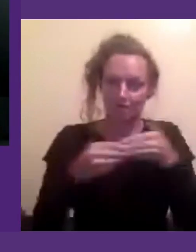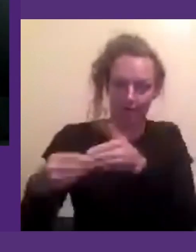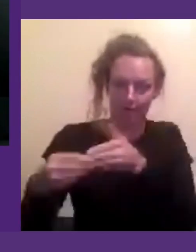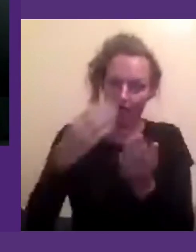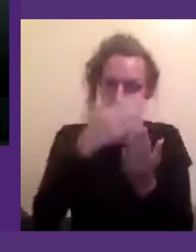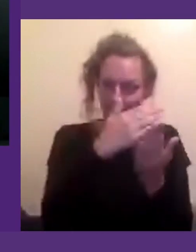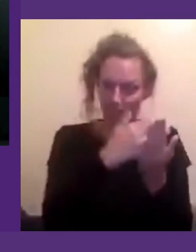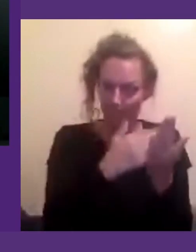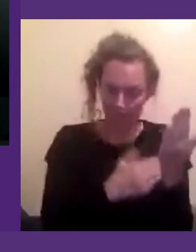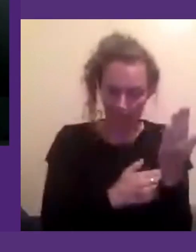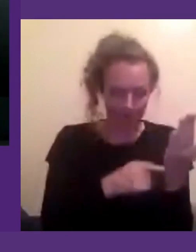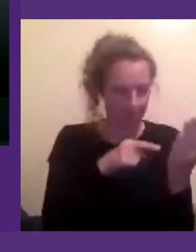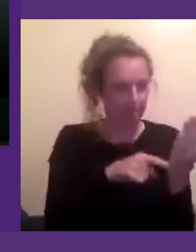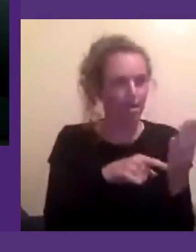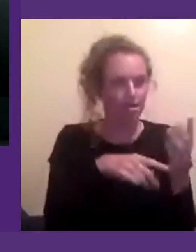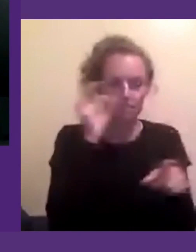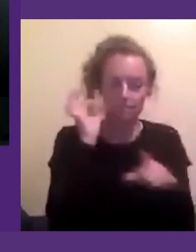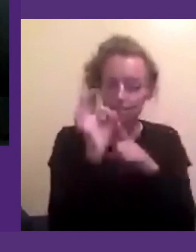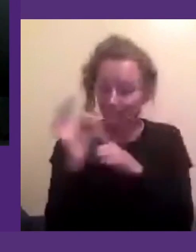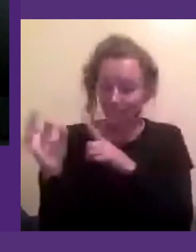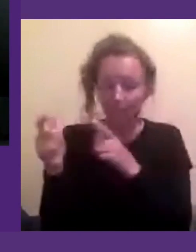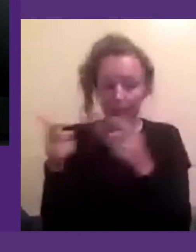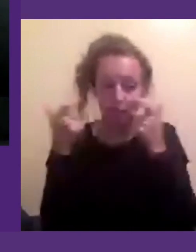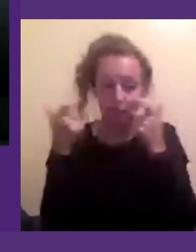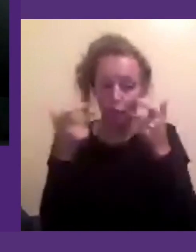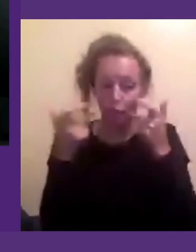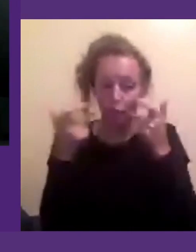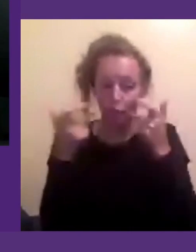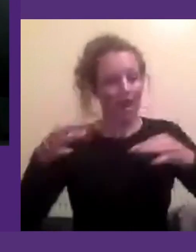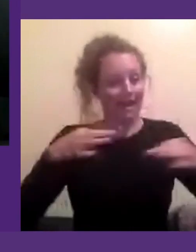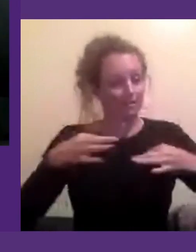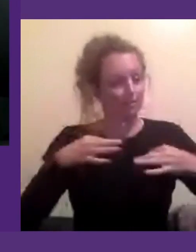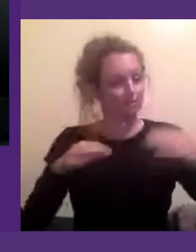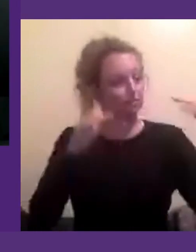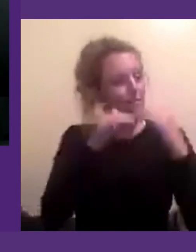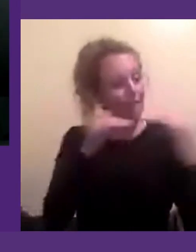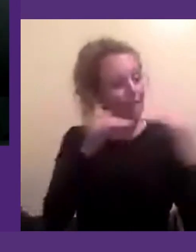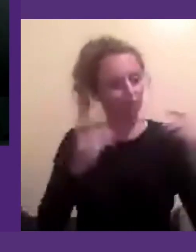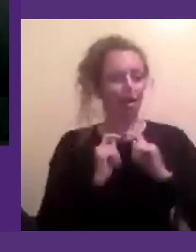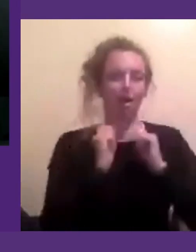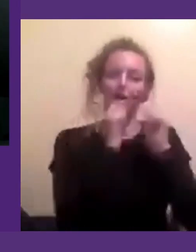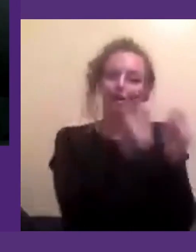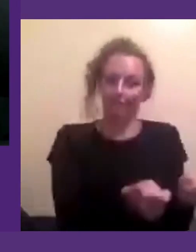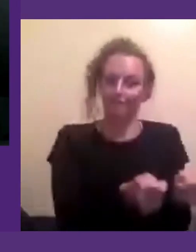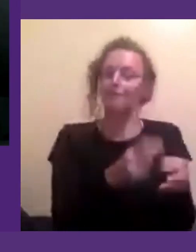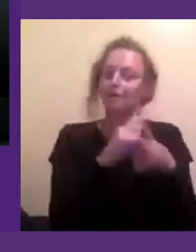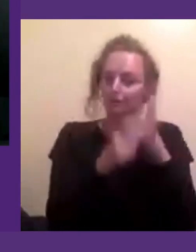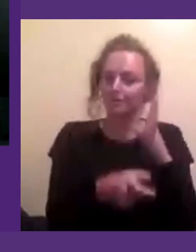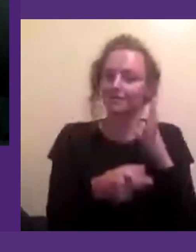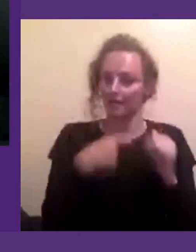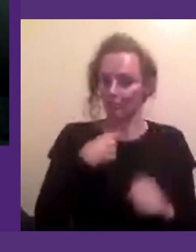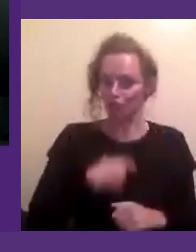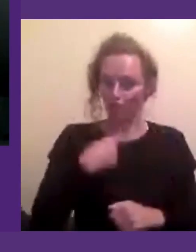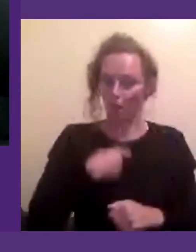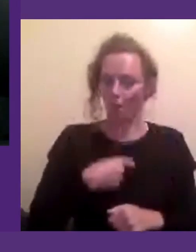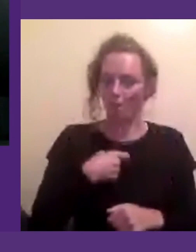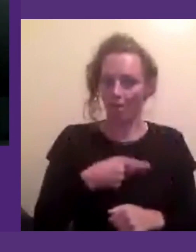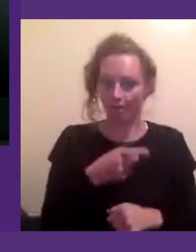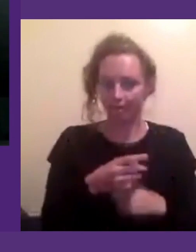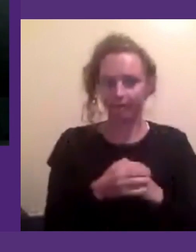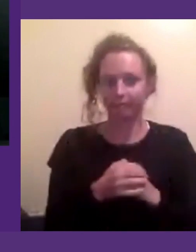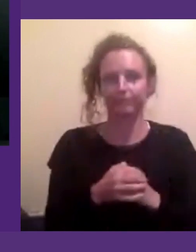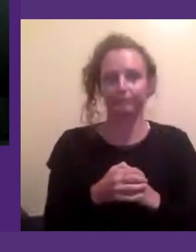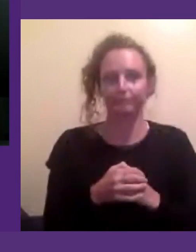roles in scripted content. Also to ensure a volume of representation, which will allow for a full spectrum of disabled experiences to be